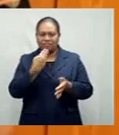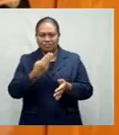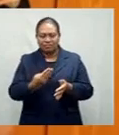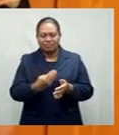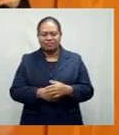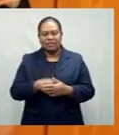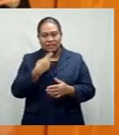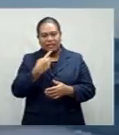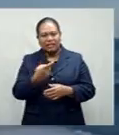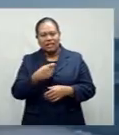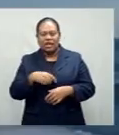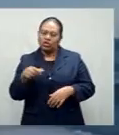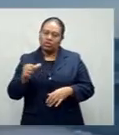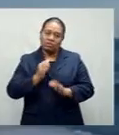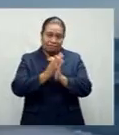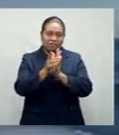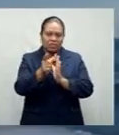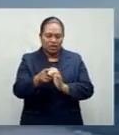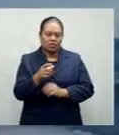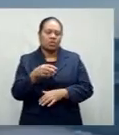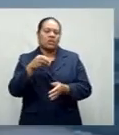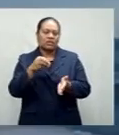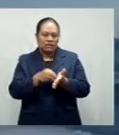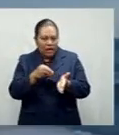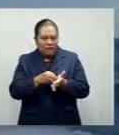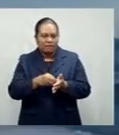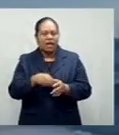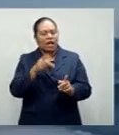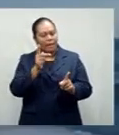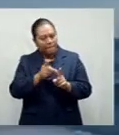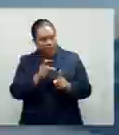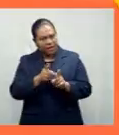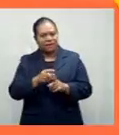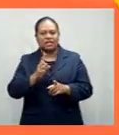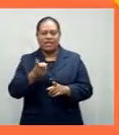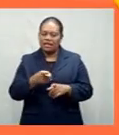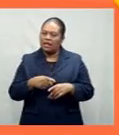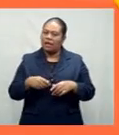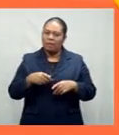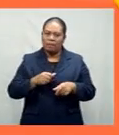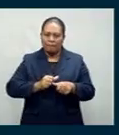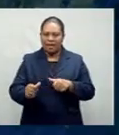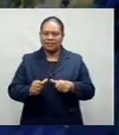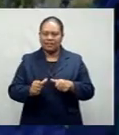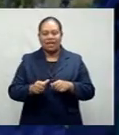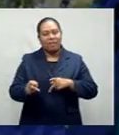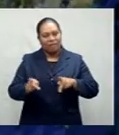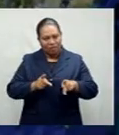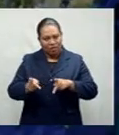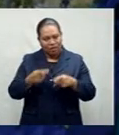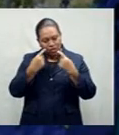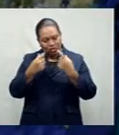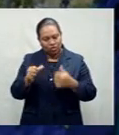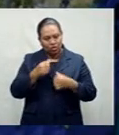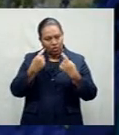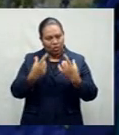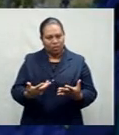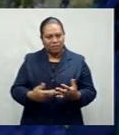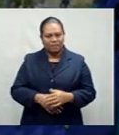were there to serve a purpose, not as tourists, but to display the very best effort. They are really just